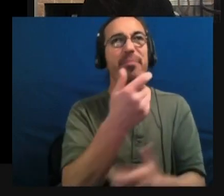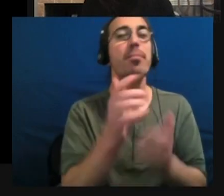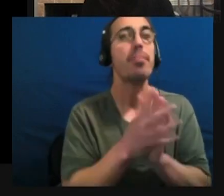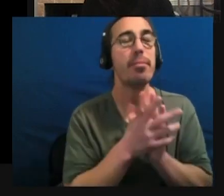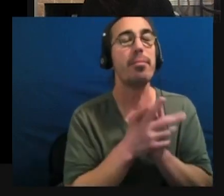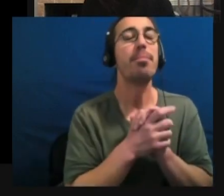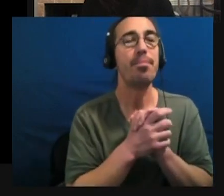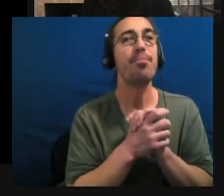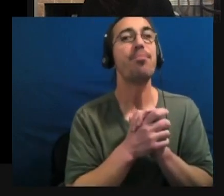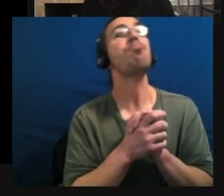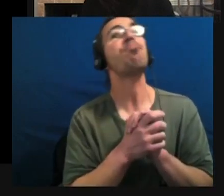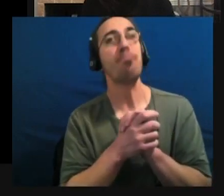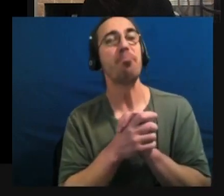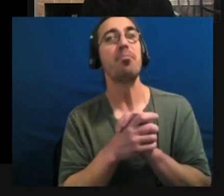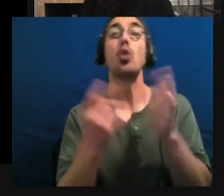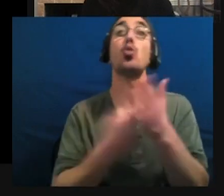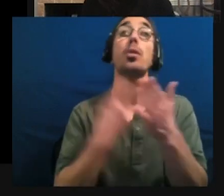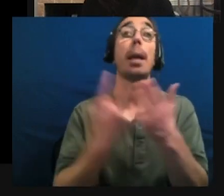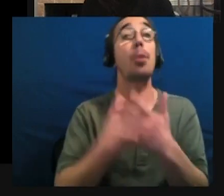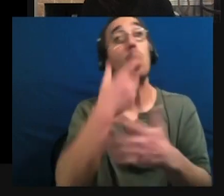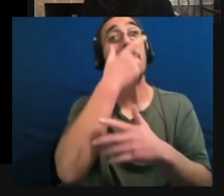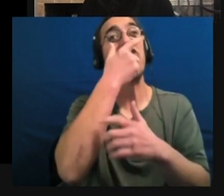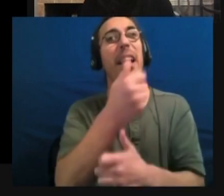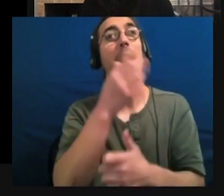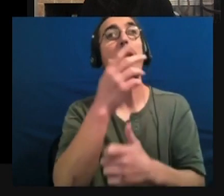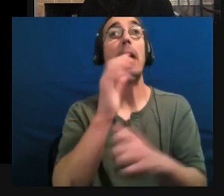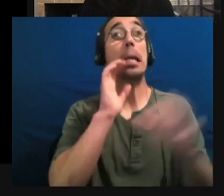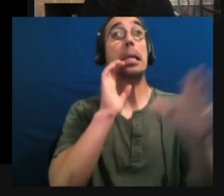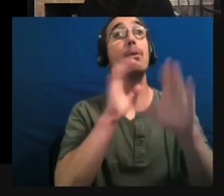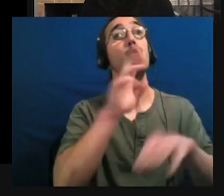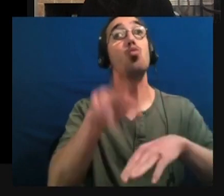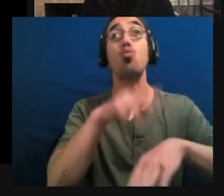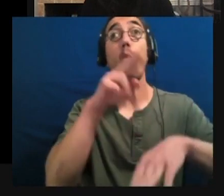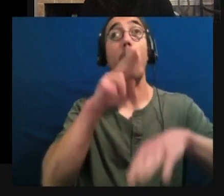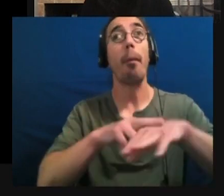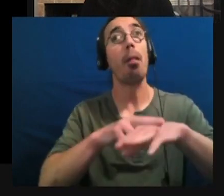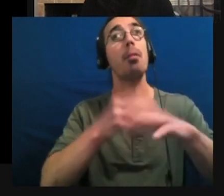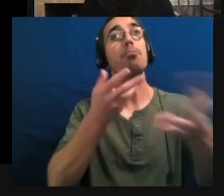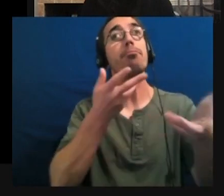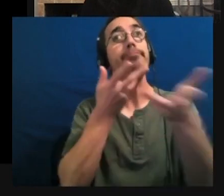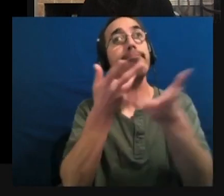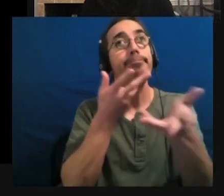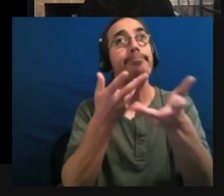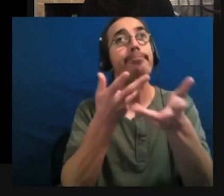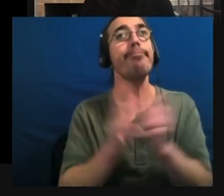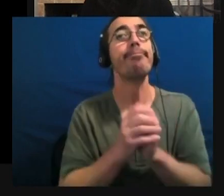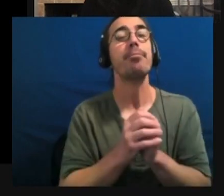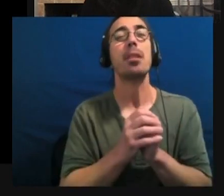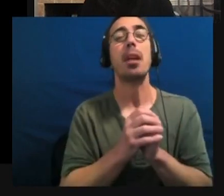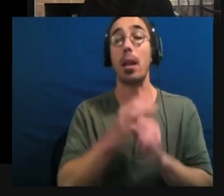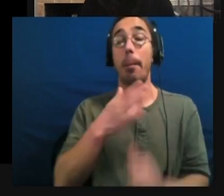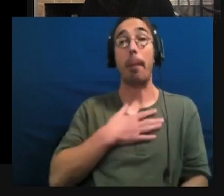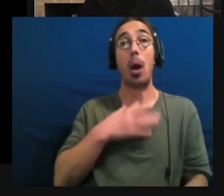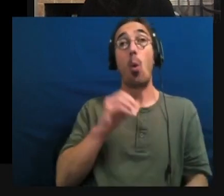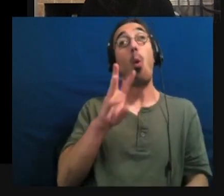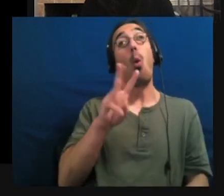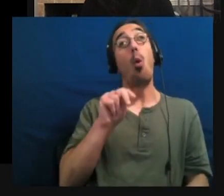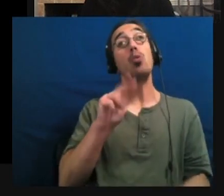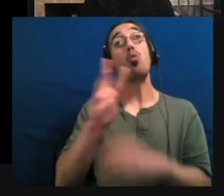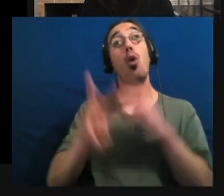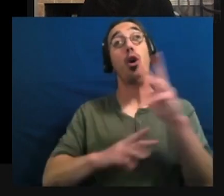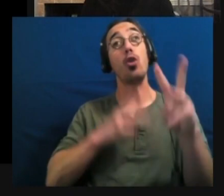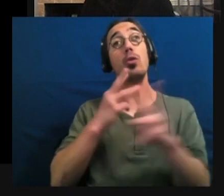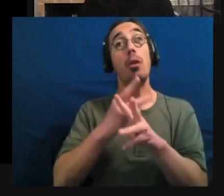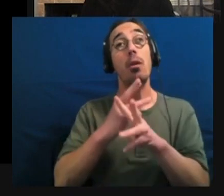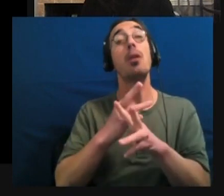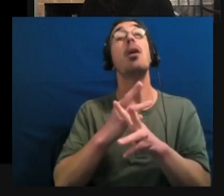things. This communicates normalcy. It extended to my own inner world even. I would stop